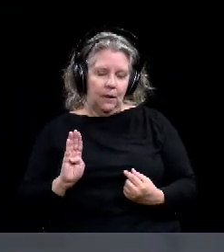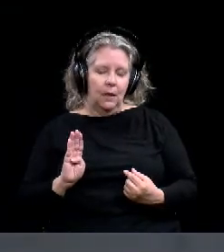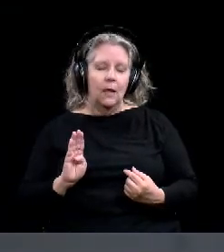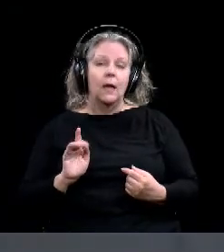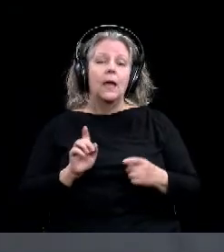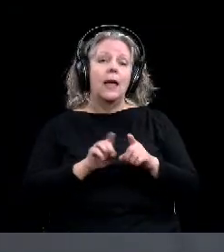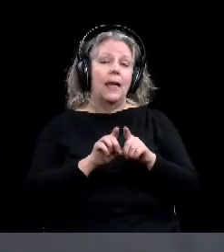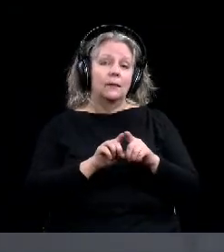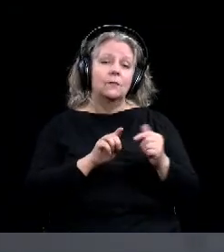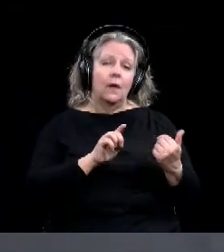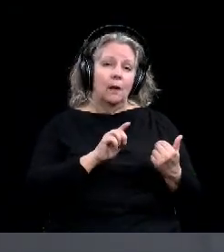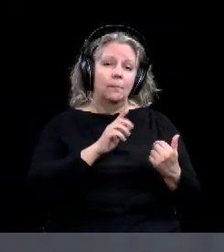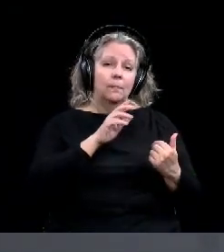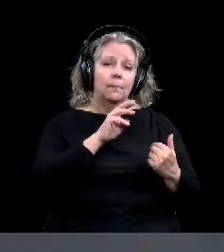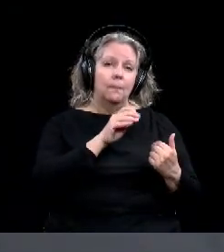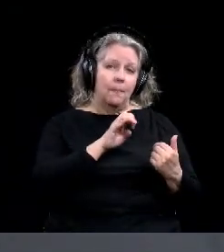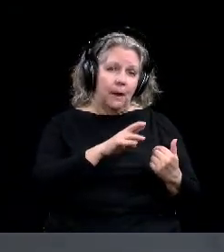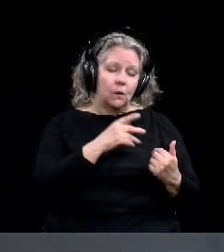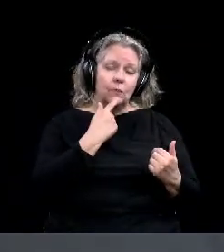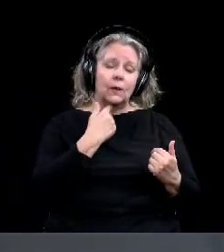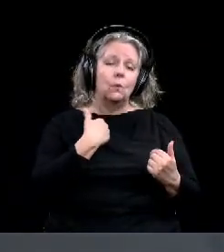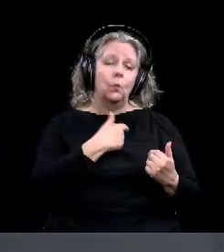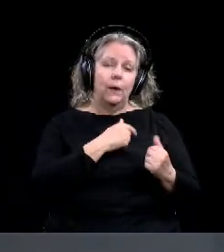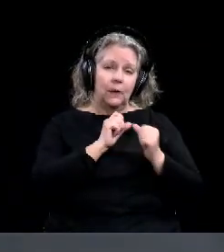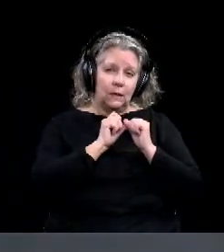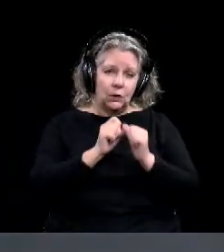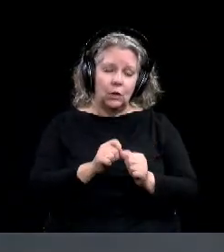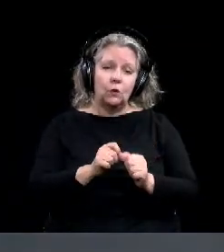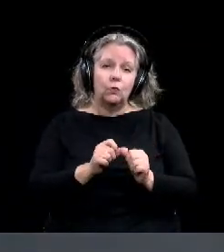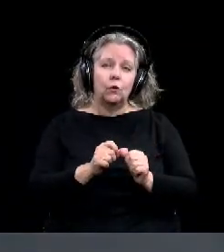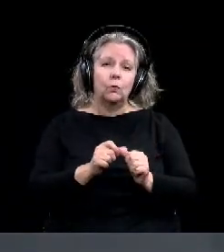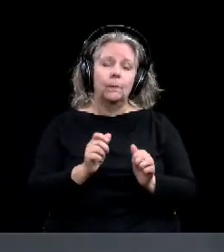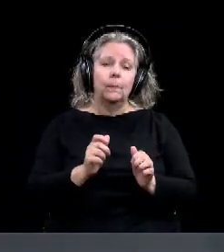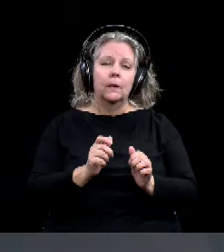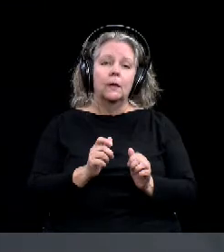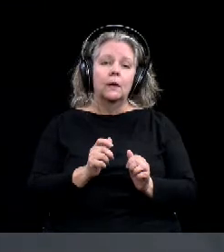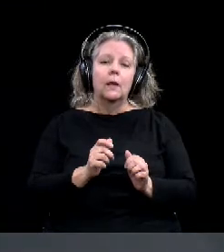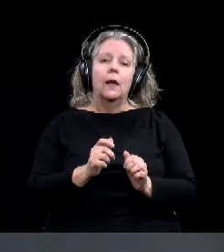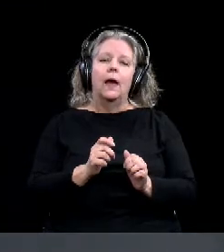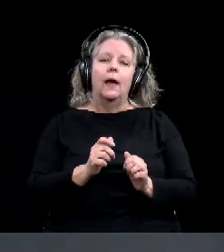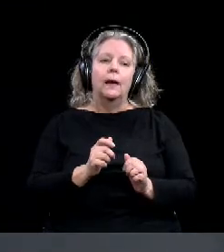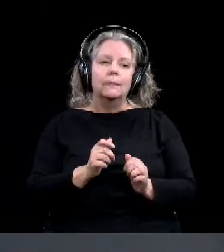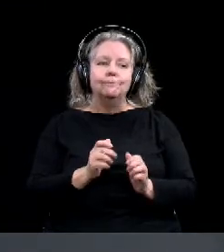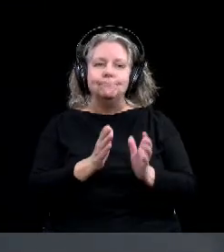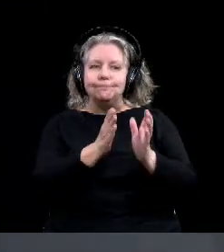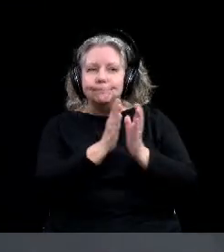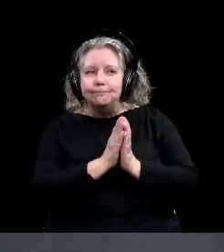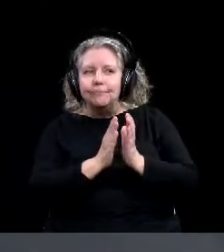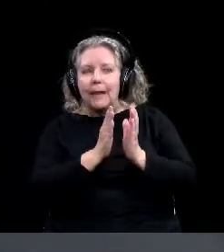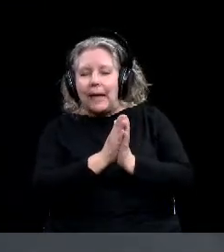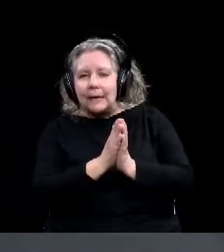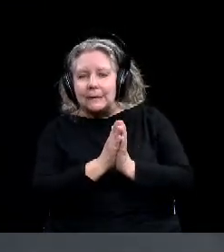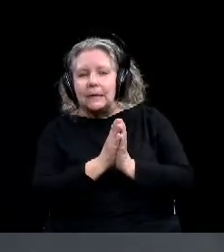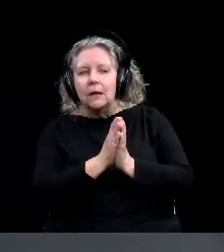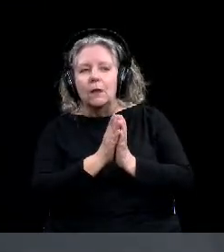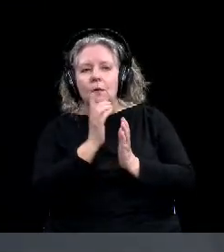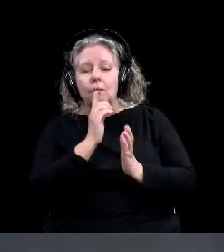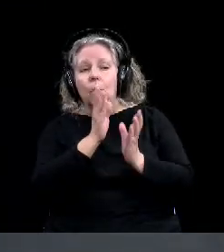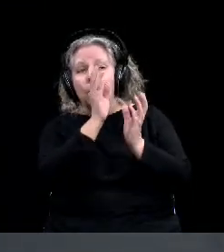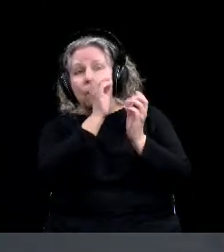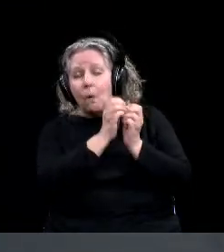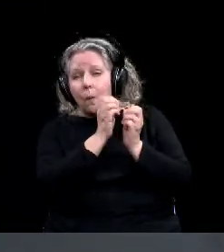advocate the need for increased doses in McLennan County from the state. However, we do not expect an